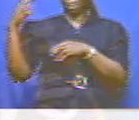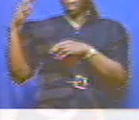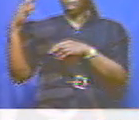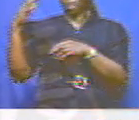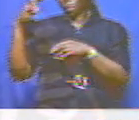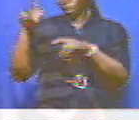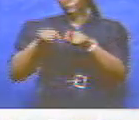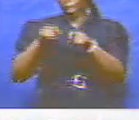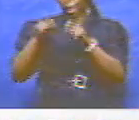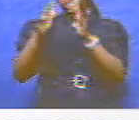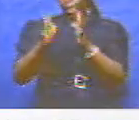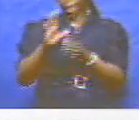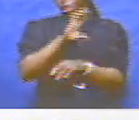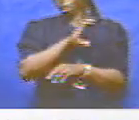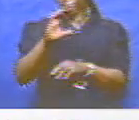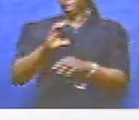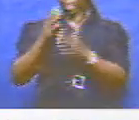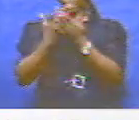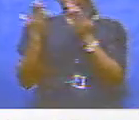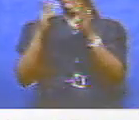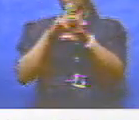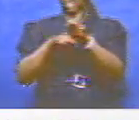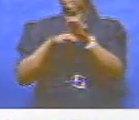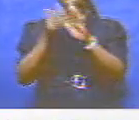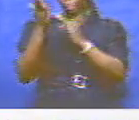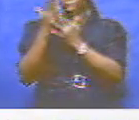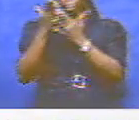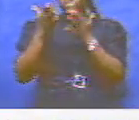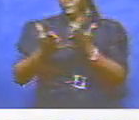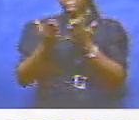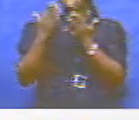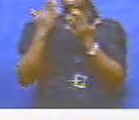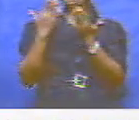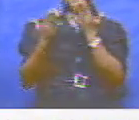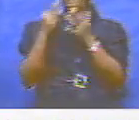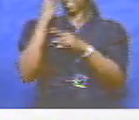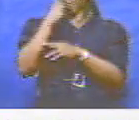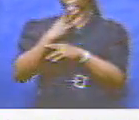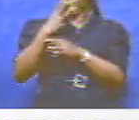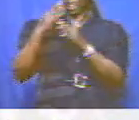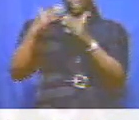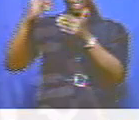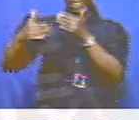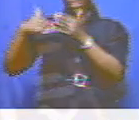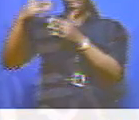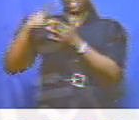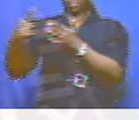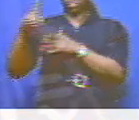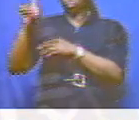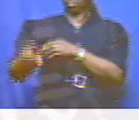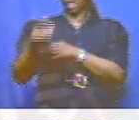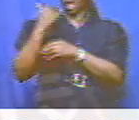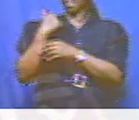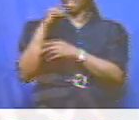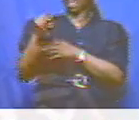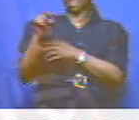the governance committee. And any time between now and maybe Wednesday or end of next week, we should have this draft out